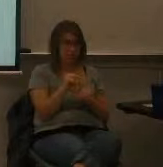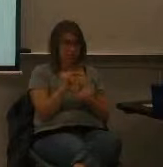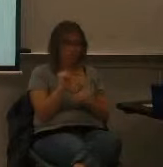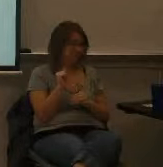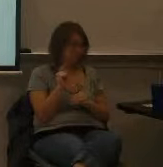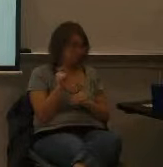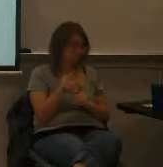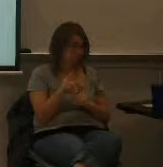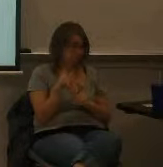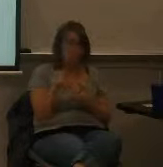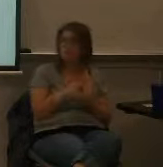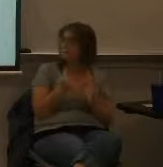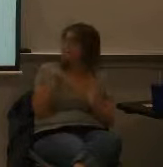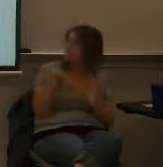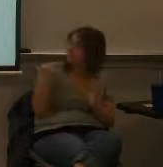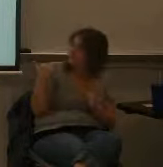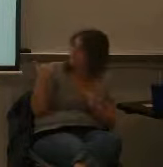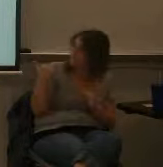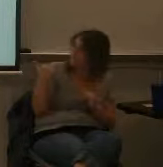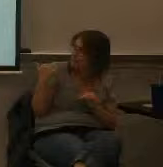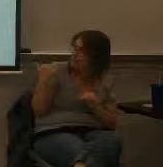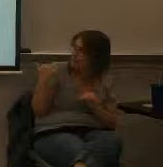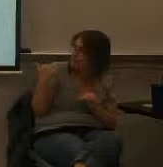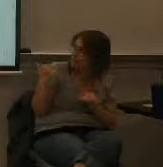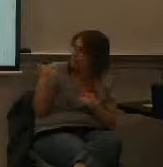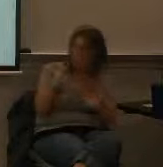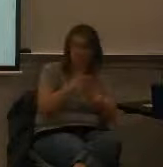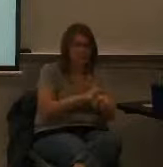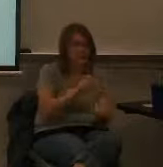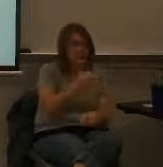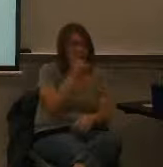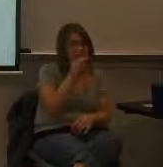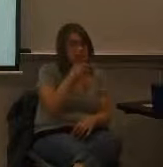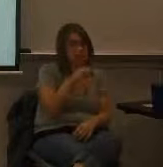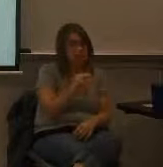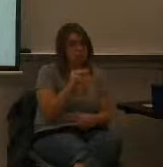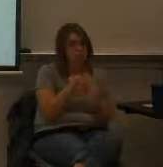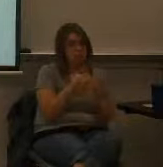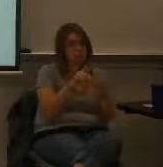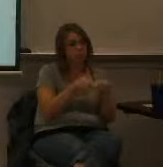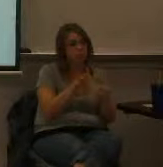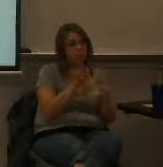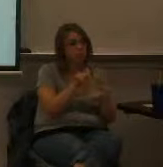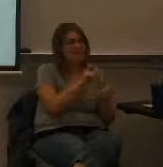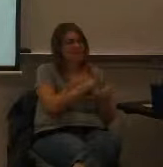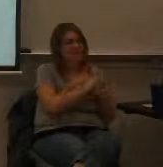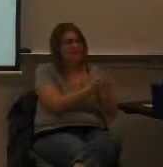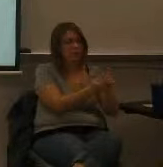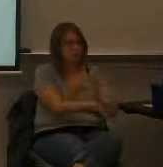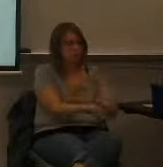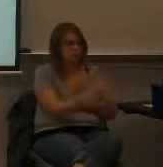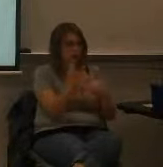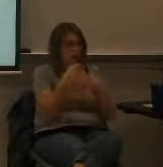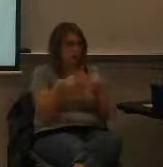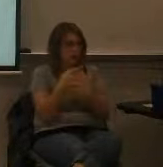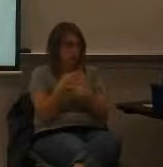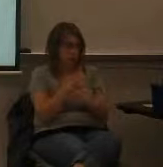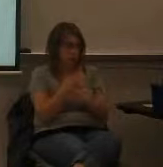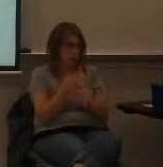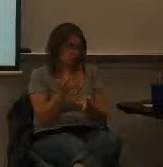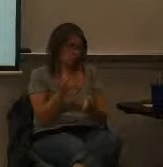So this one probably, the lengths of food chains are probably more determined by evolution than they are by